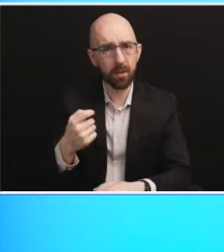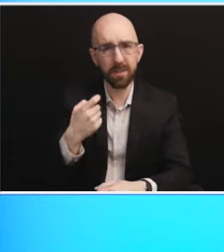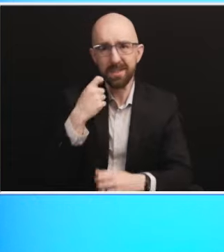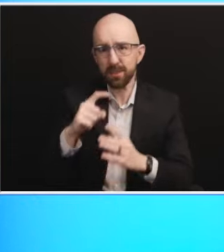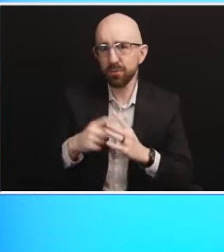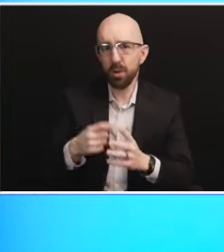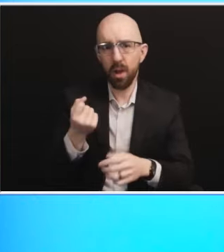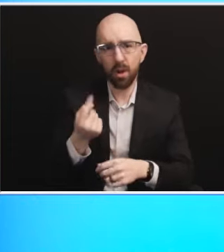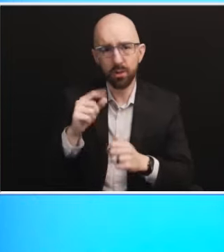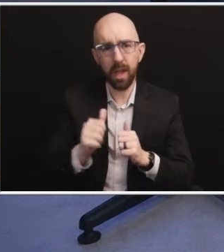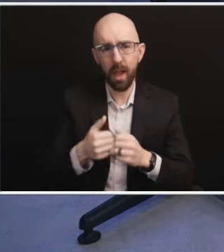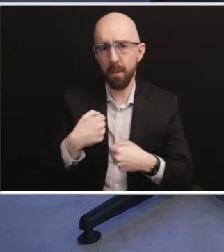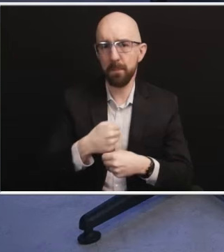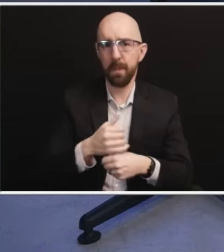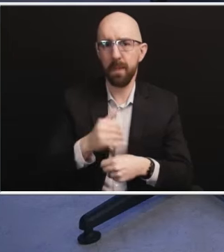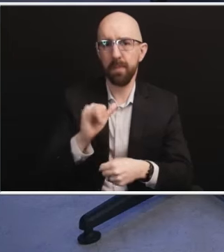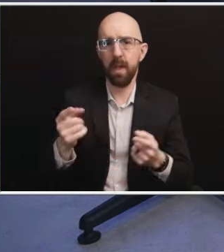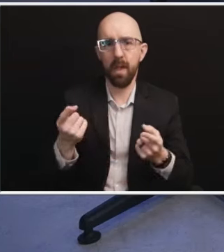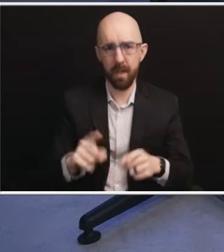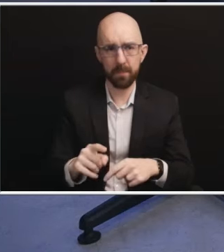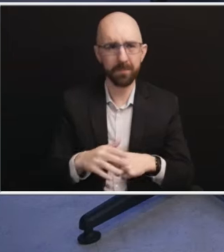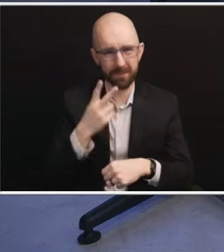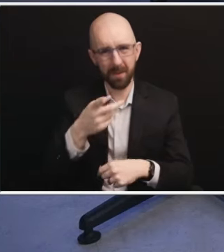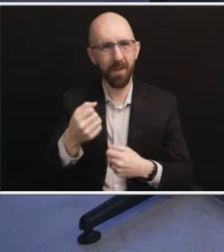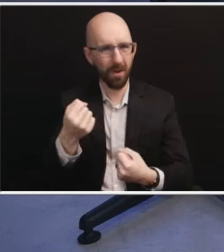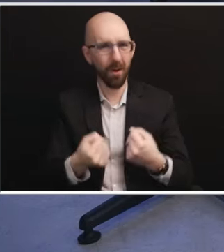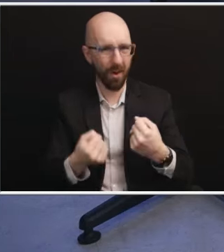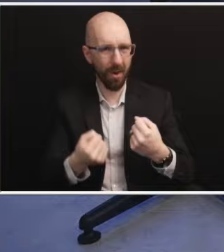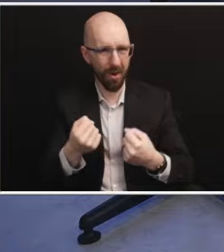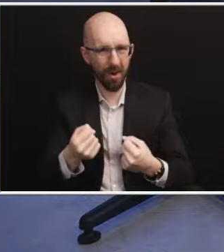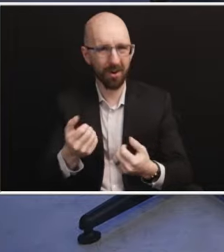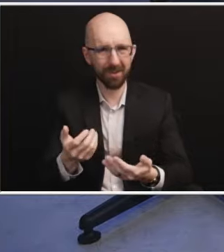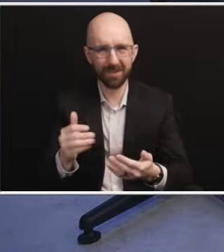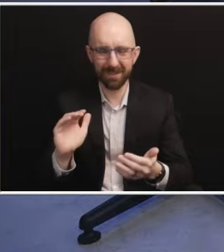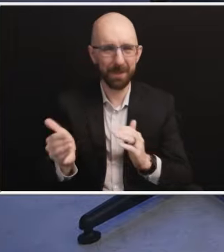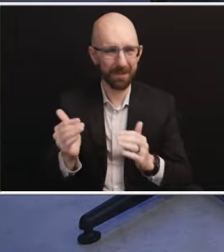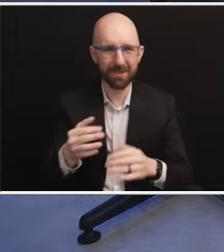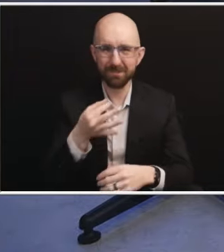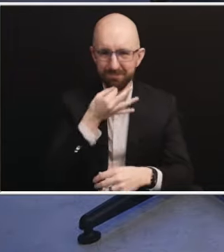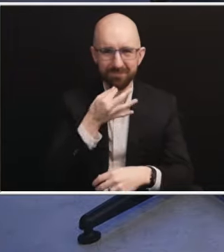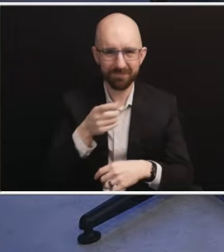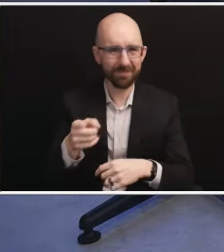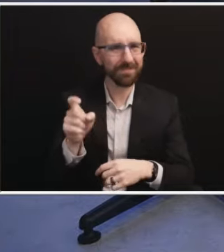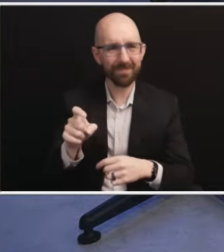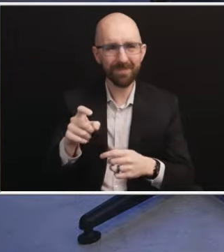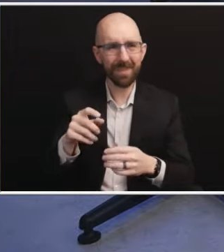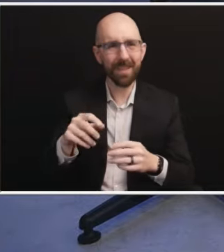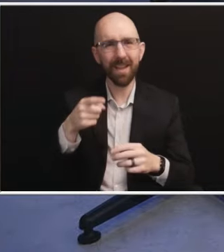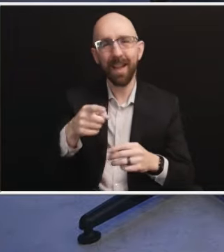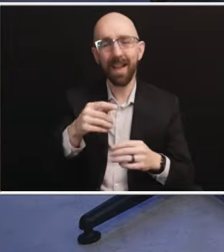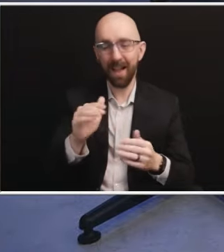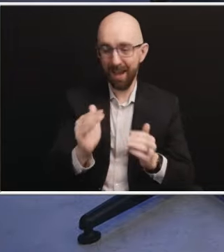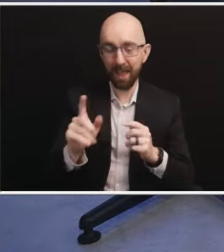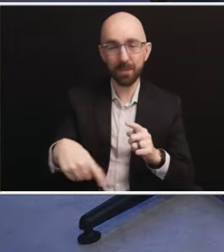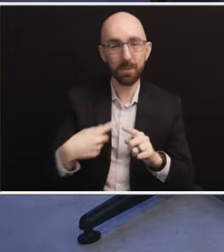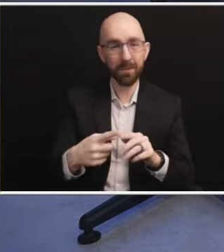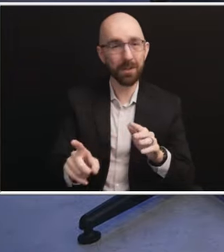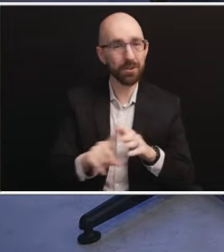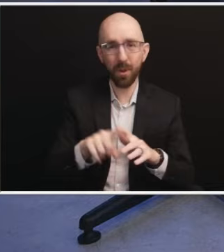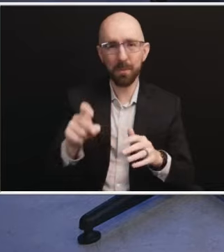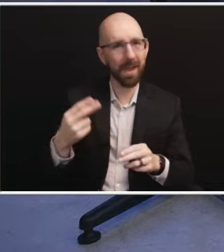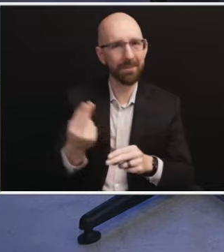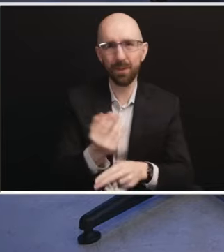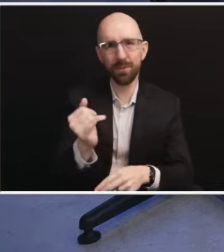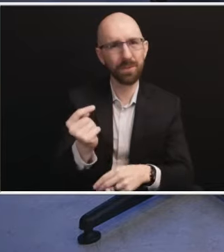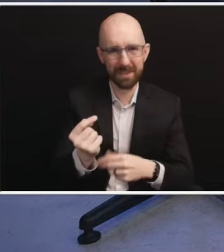happen. I saw what you did there with the car and the automobile thing. That's pretty, yeah, pretty you got to rock the analogies when they show up, right? It's Absolutely. I don't